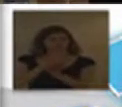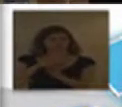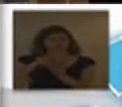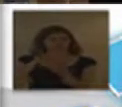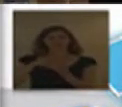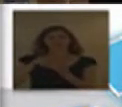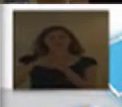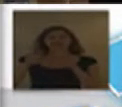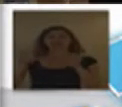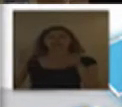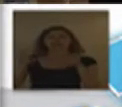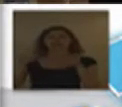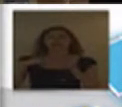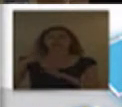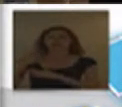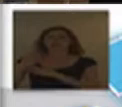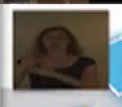radio,